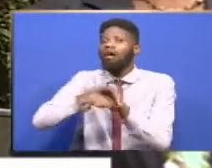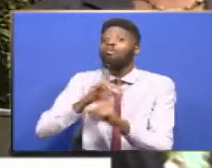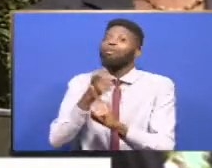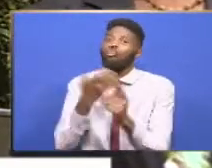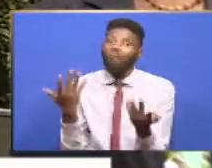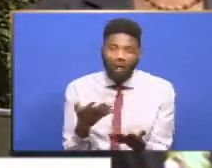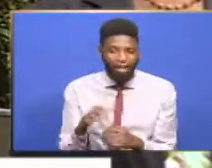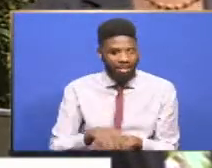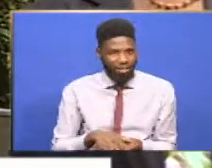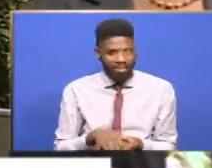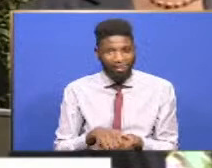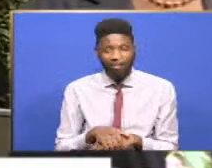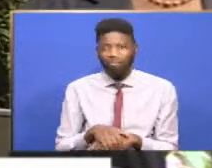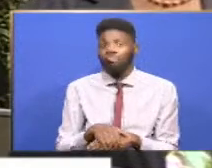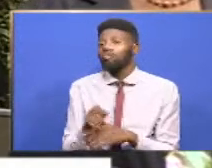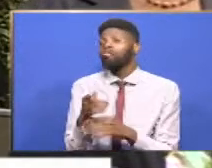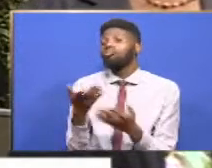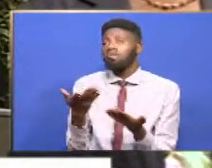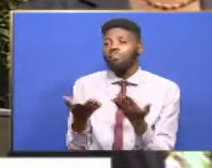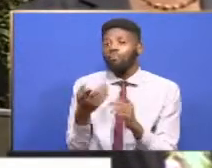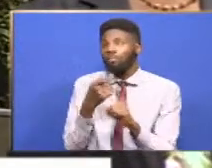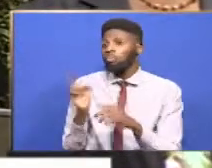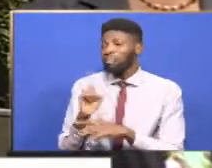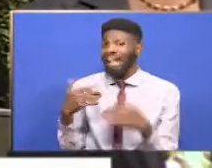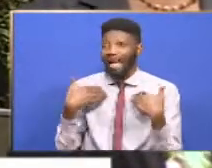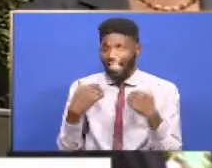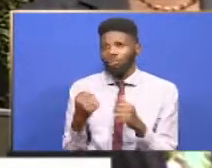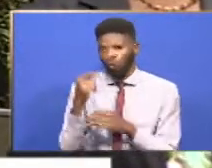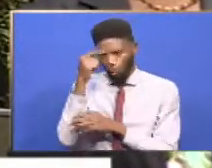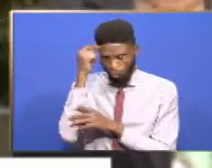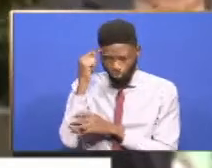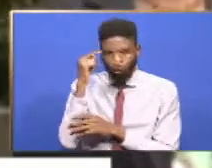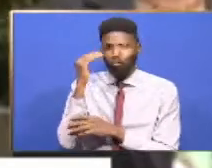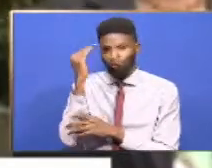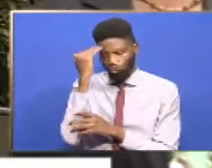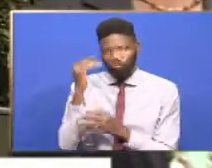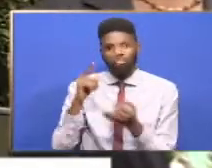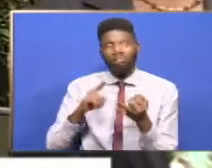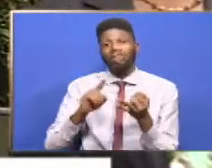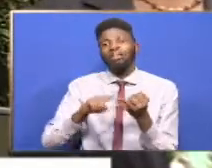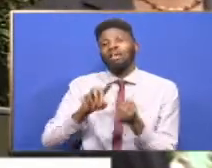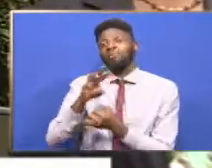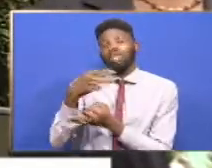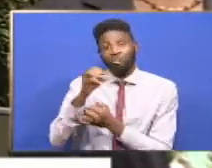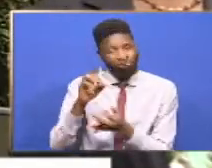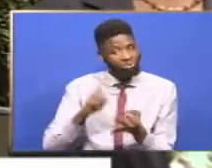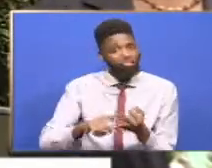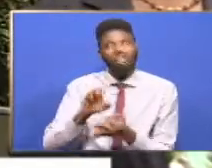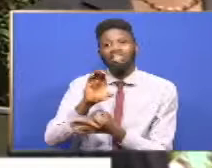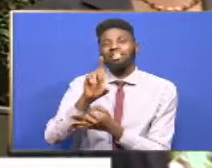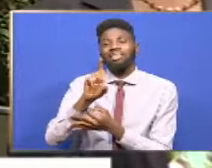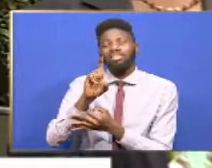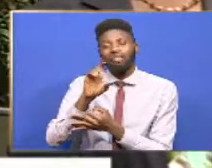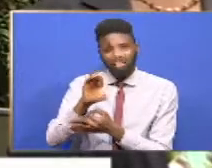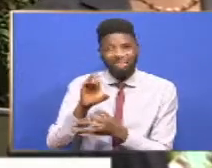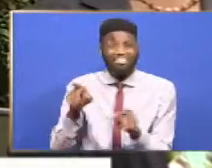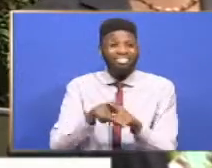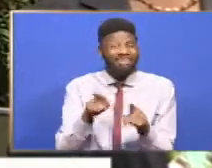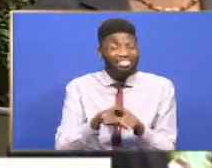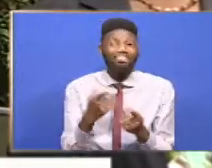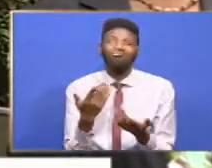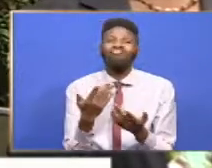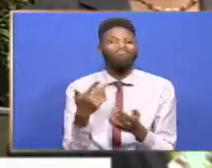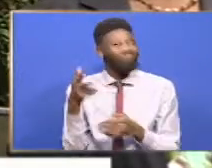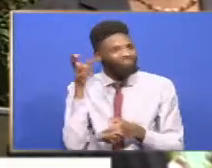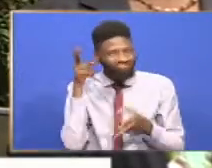from a verified source like Ministry of Health, WHO, CDC. Also, don't listen too much to the information